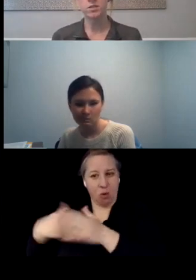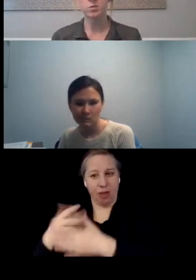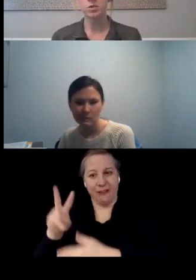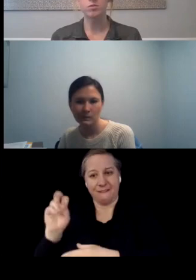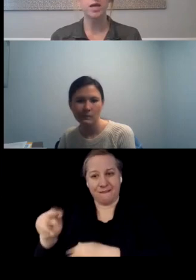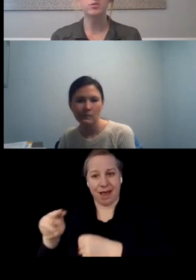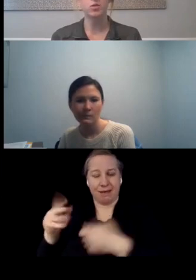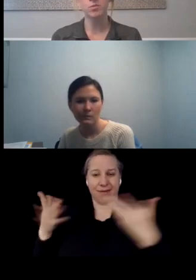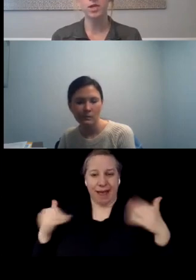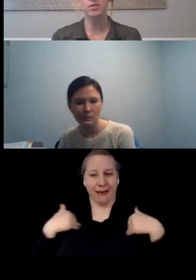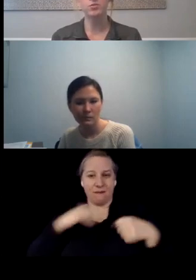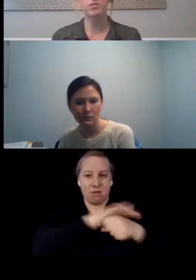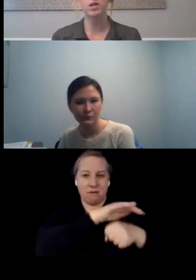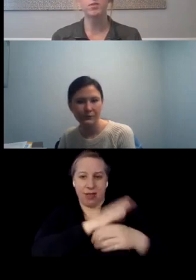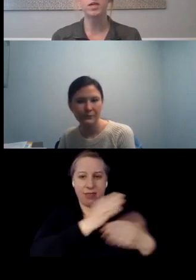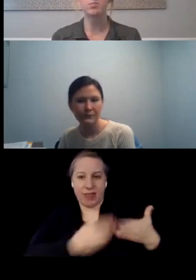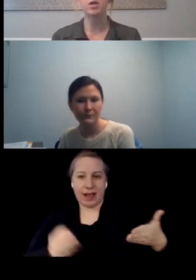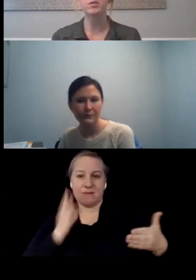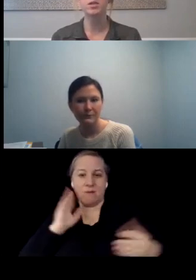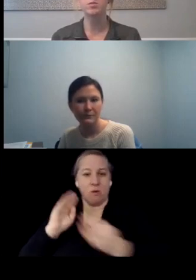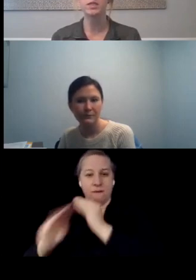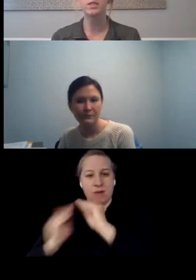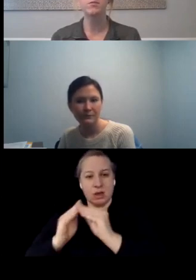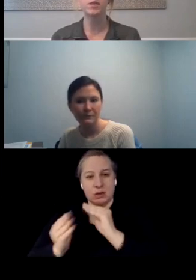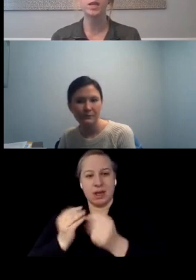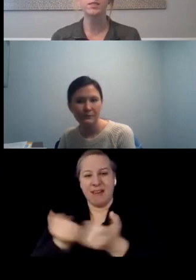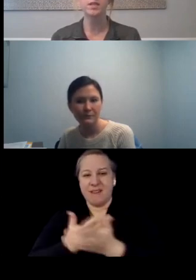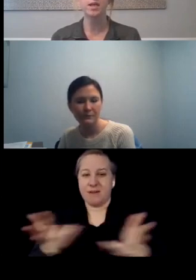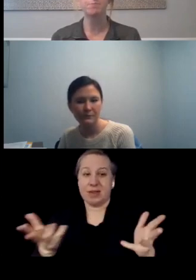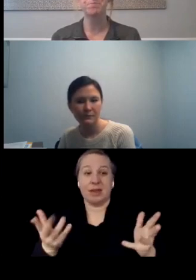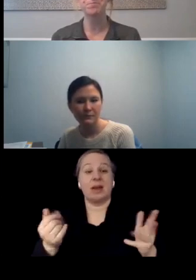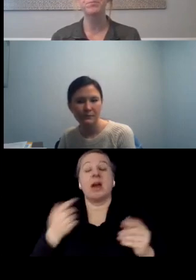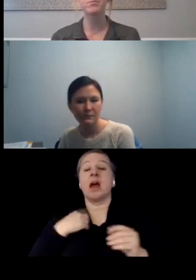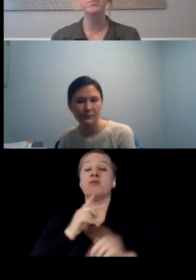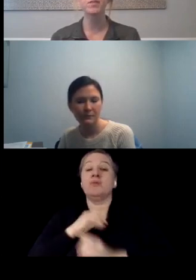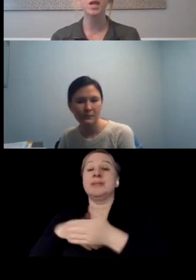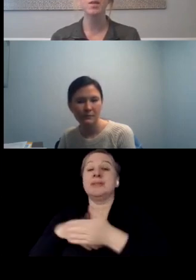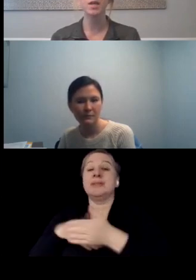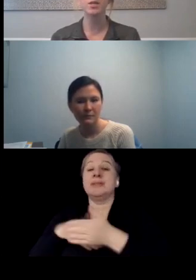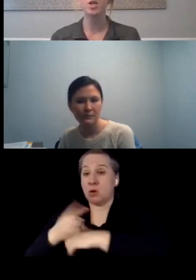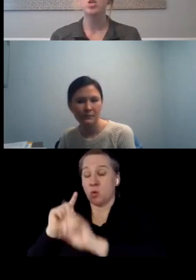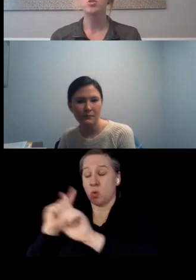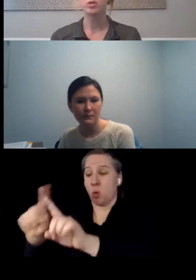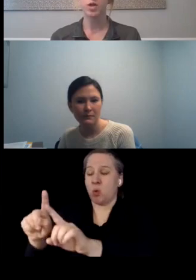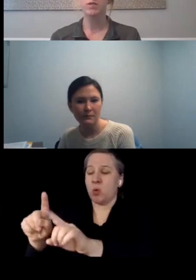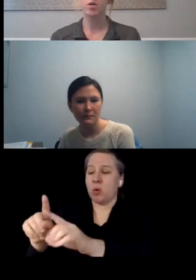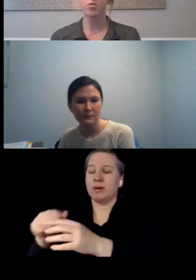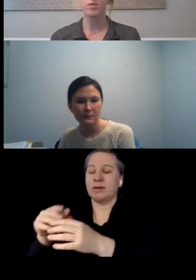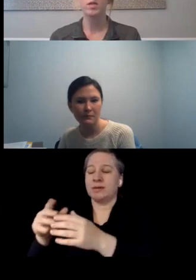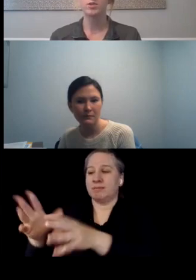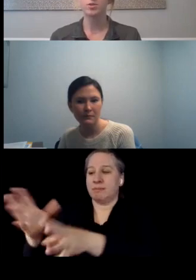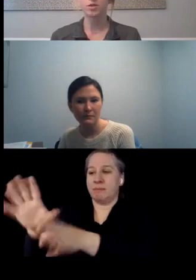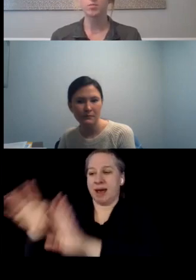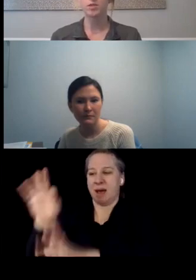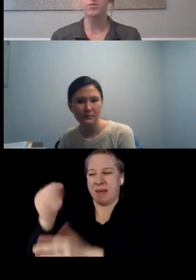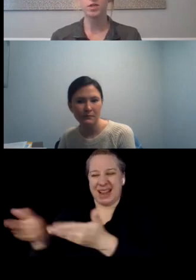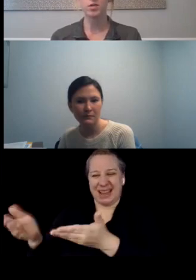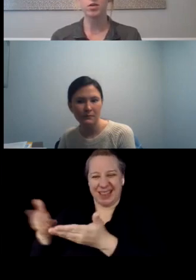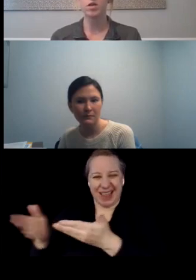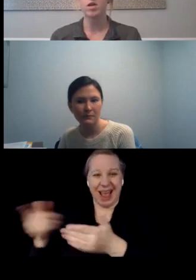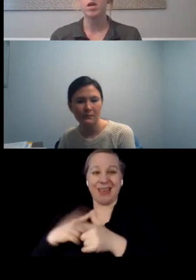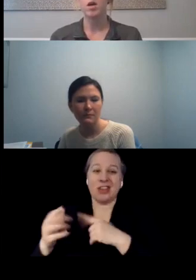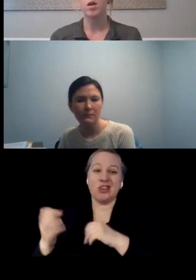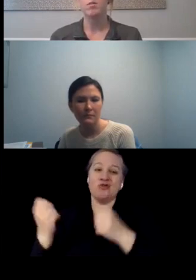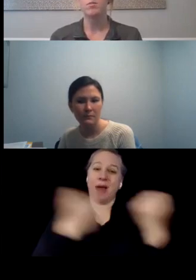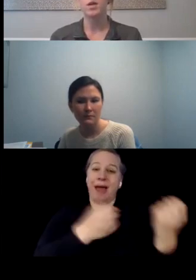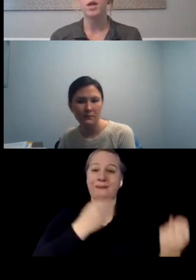the customer or back to our branch, pick up any parts that you might need for the next day. And then you can drive home in your company